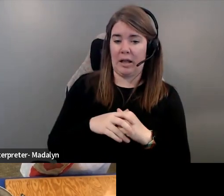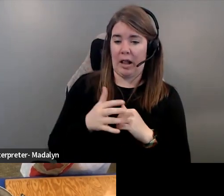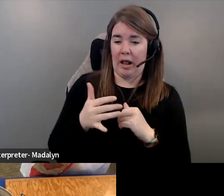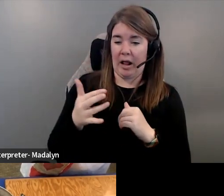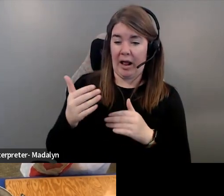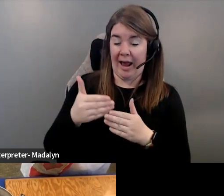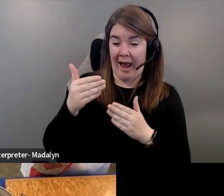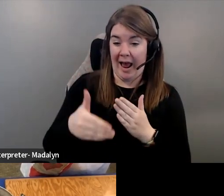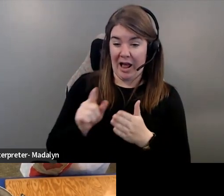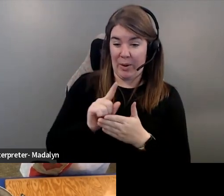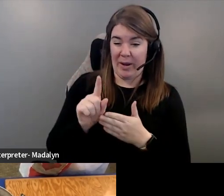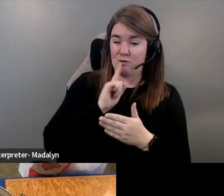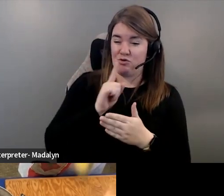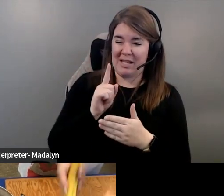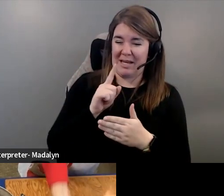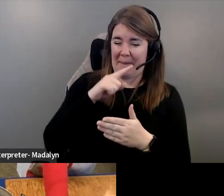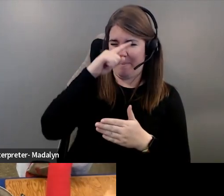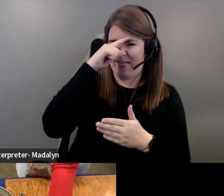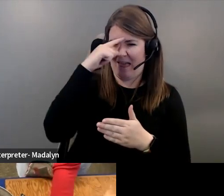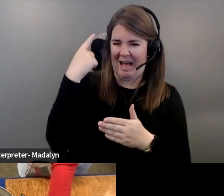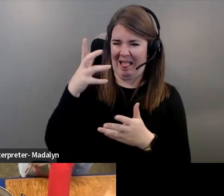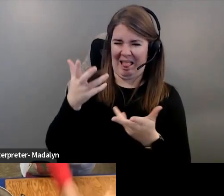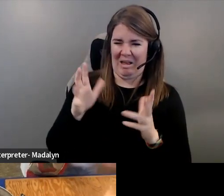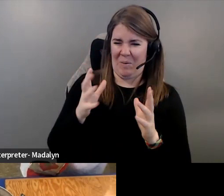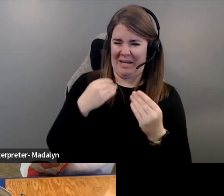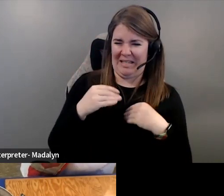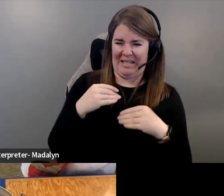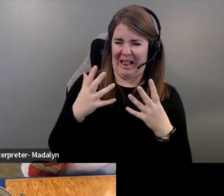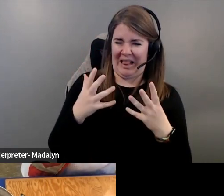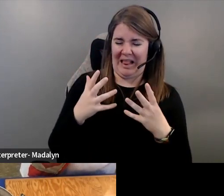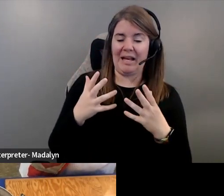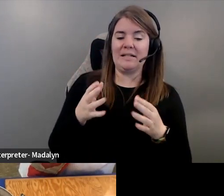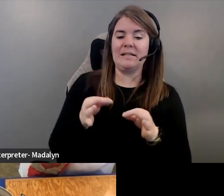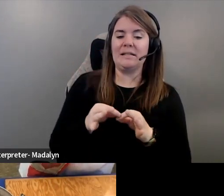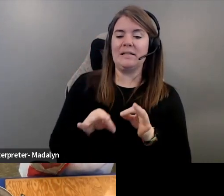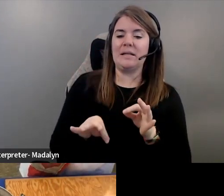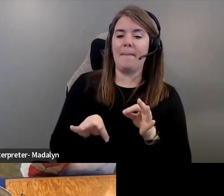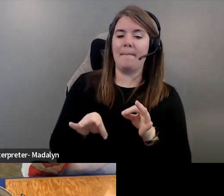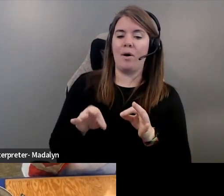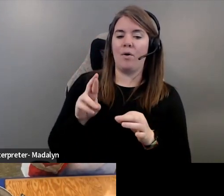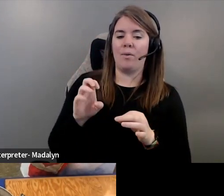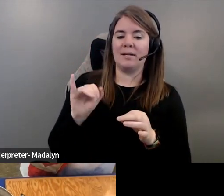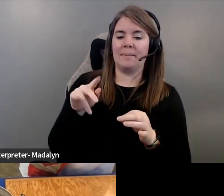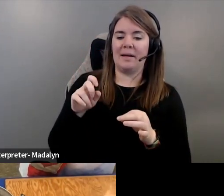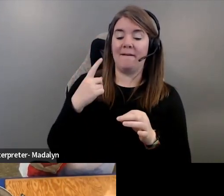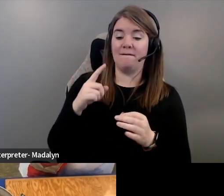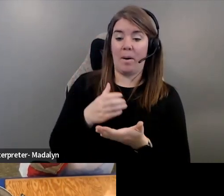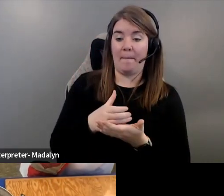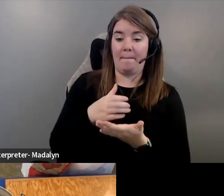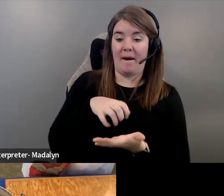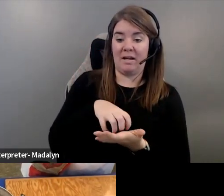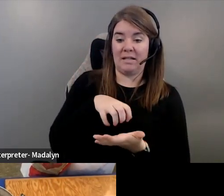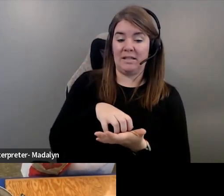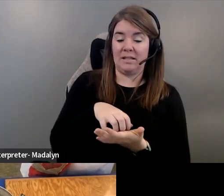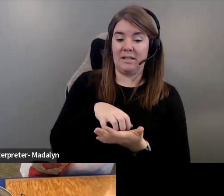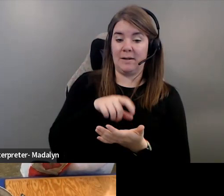really black and nasty and you don't want to eat them. And it's a real simple recipe for muffins. If you make them in the little mini muffin pan,